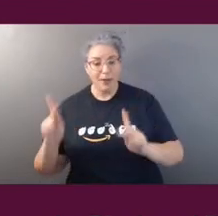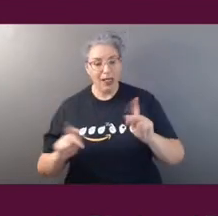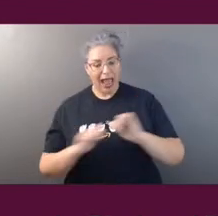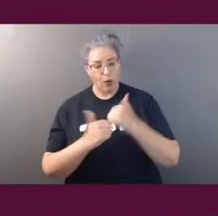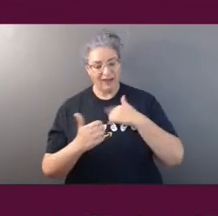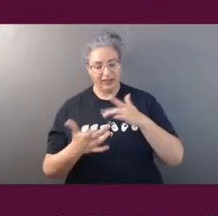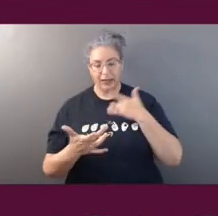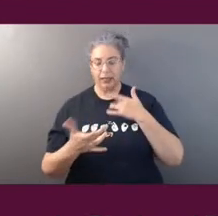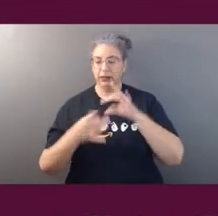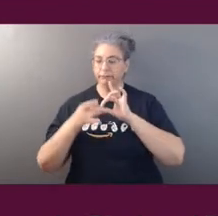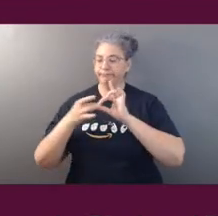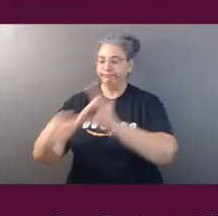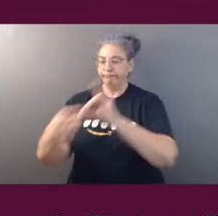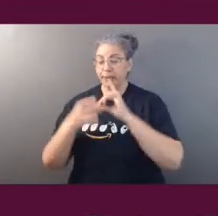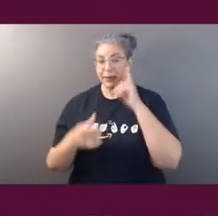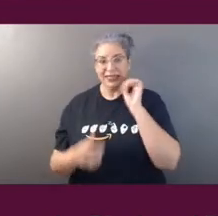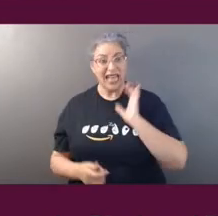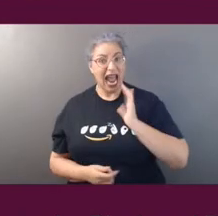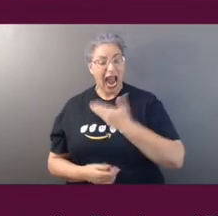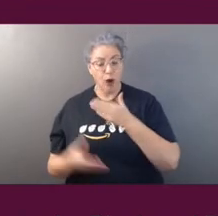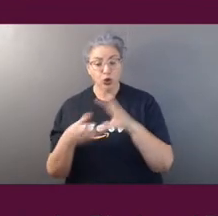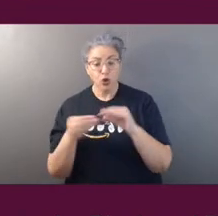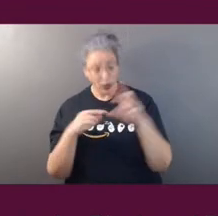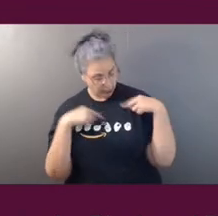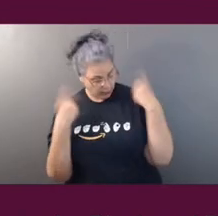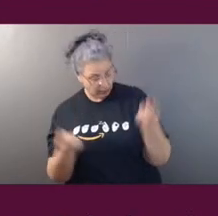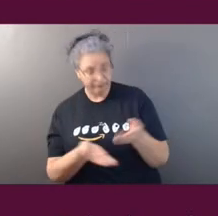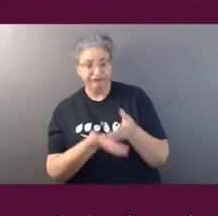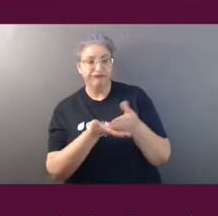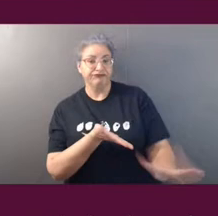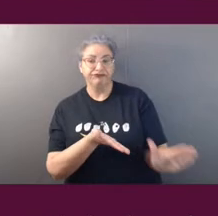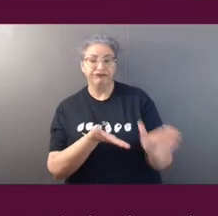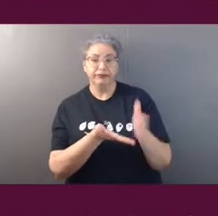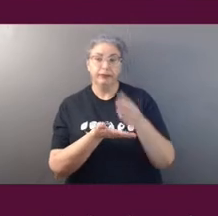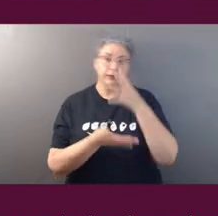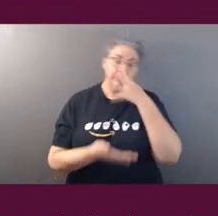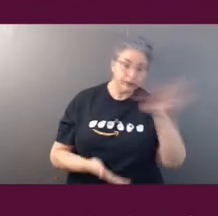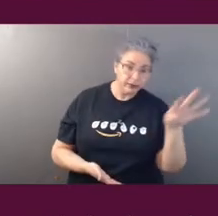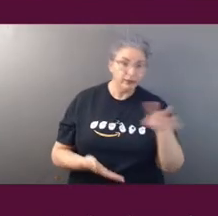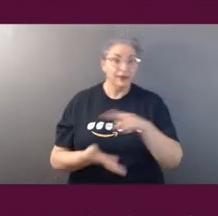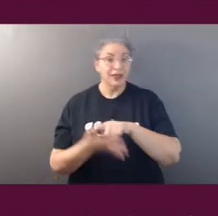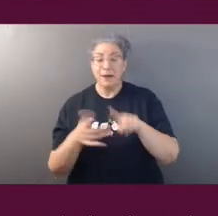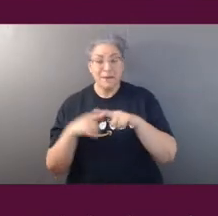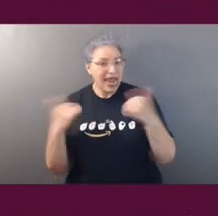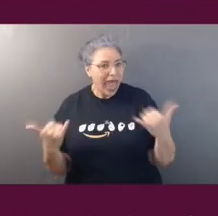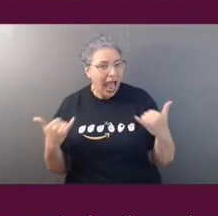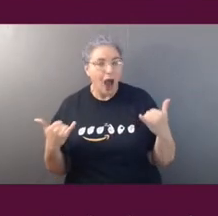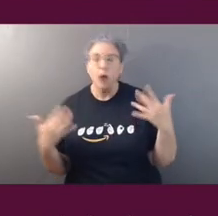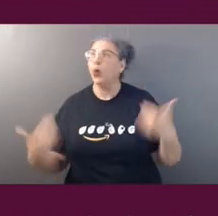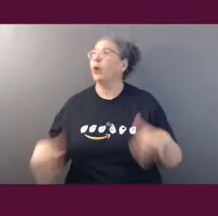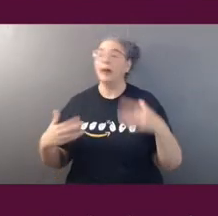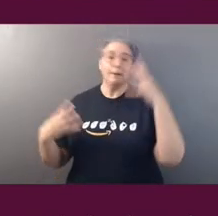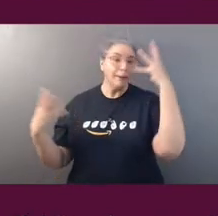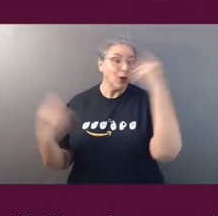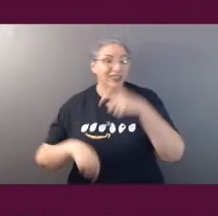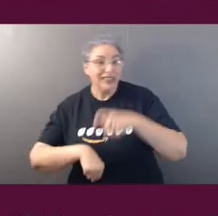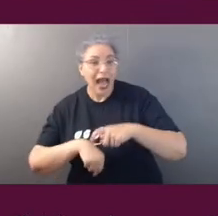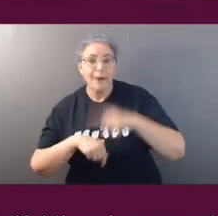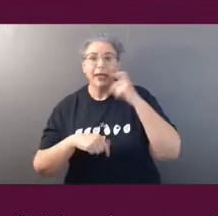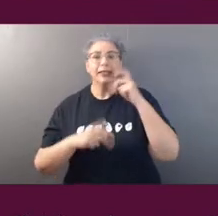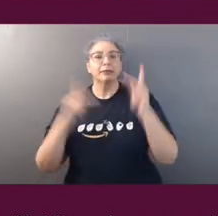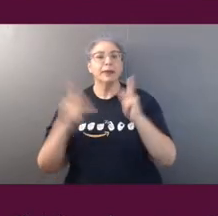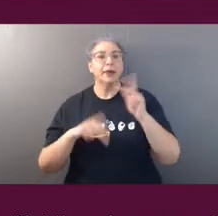the dismissiveness, the ways that our stories have been dismissed. And I think we are living in such a beautiful time because thanks